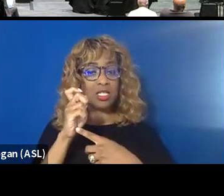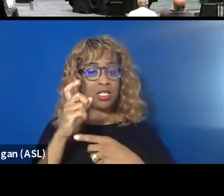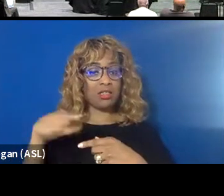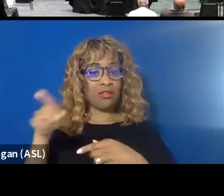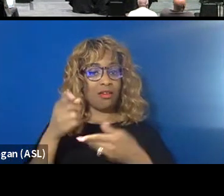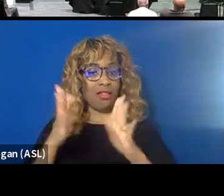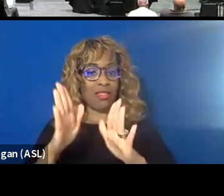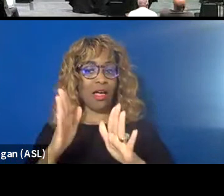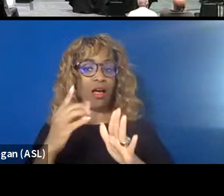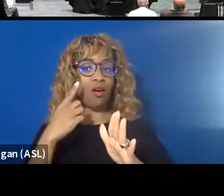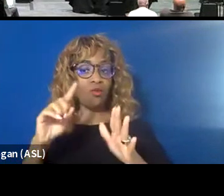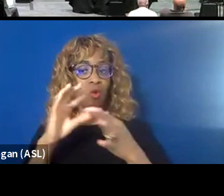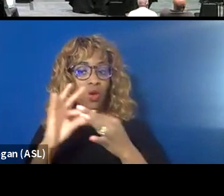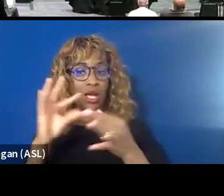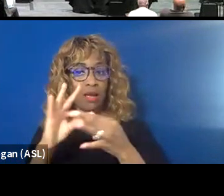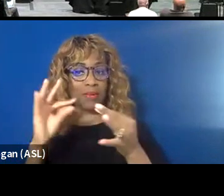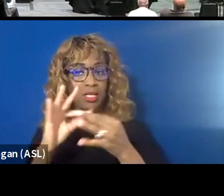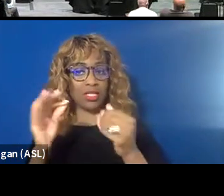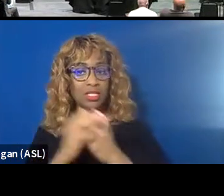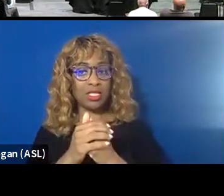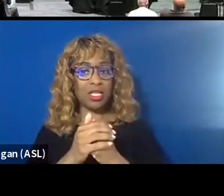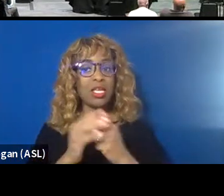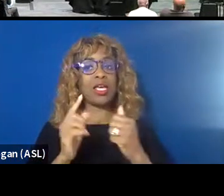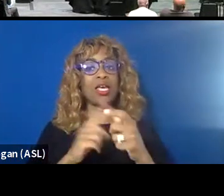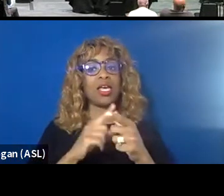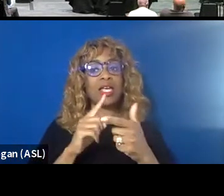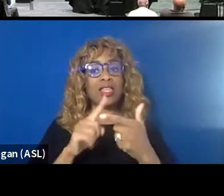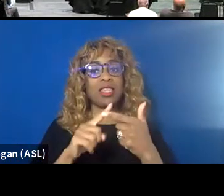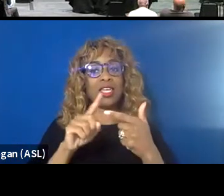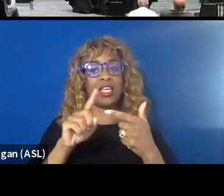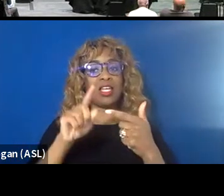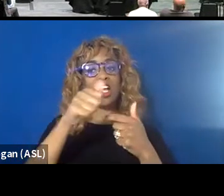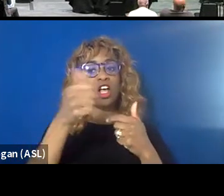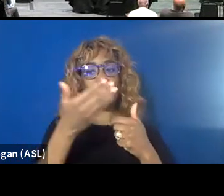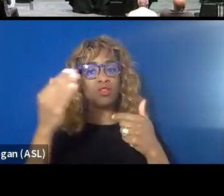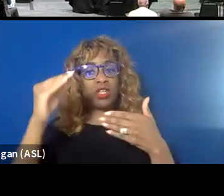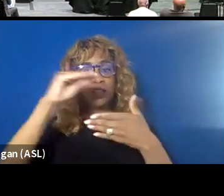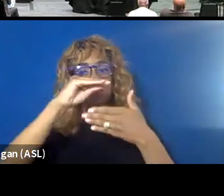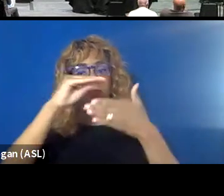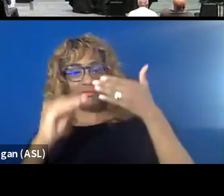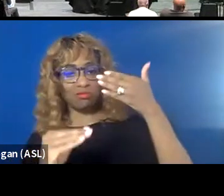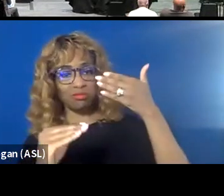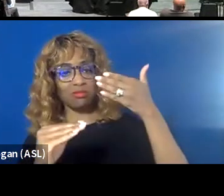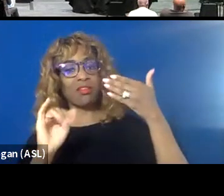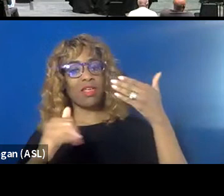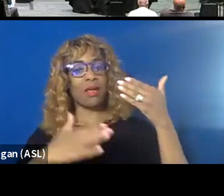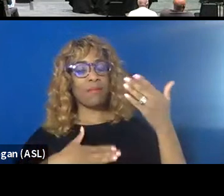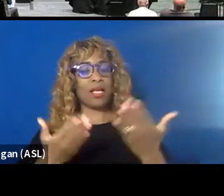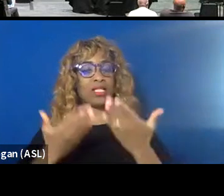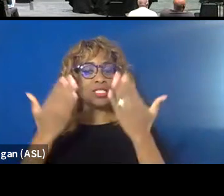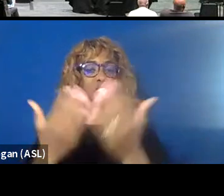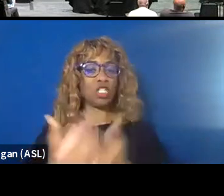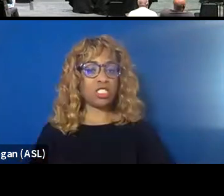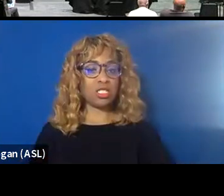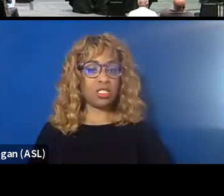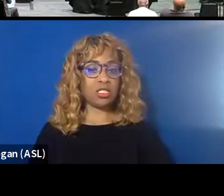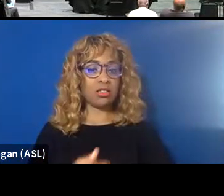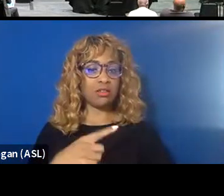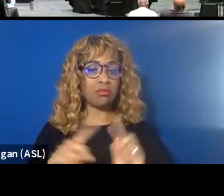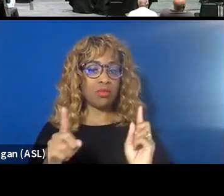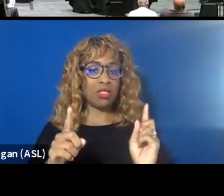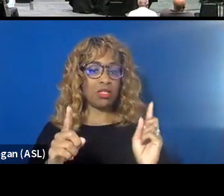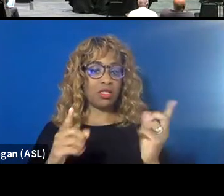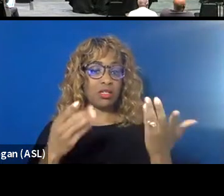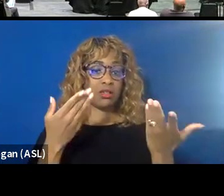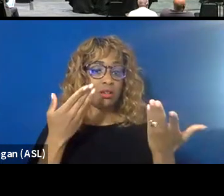give their comments, and then move everything else as recommended would be my suggestion, but I'm open to hearing